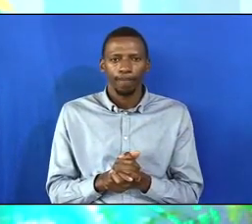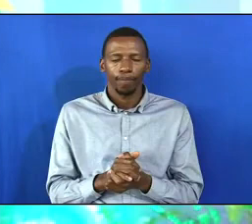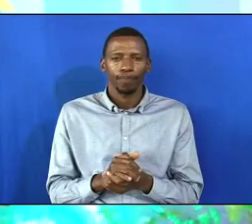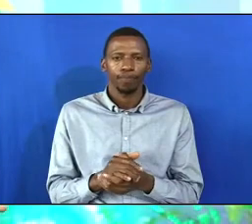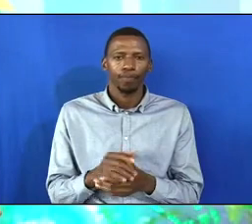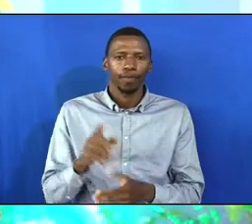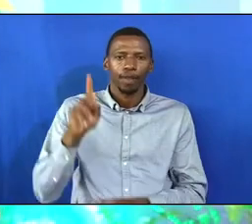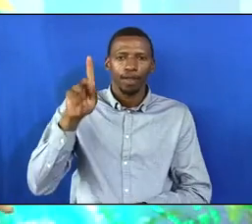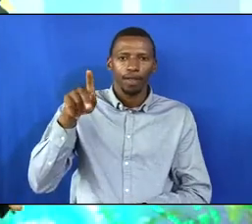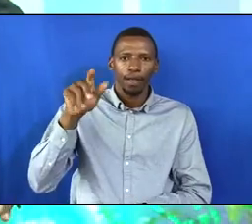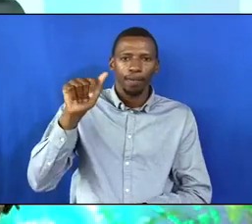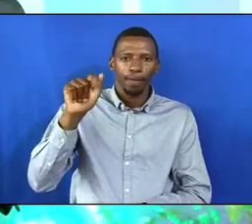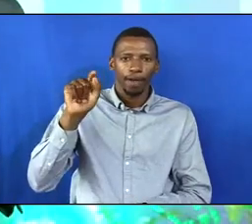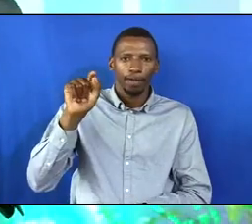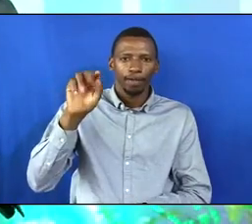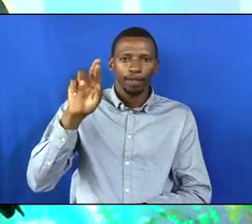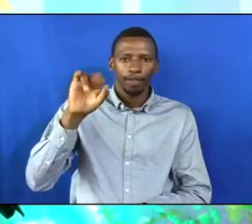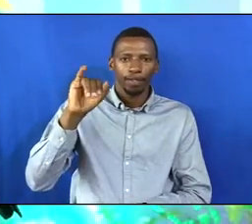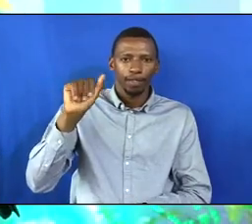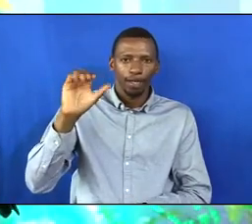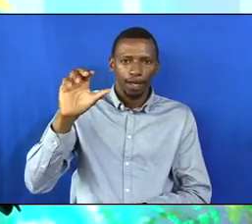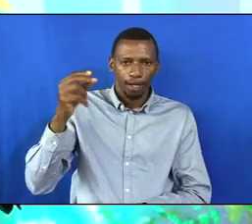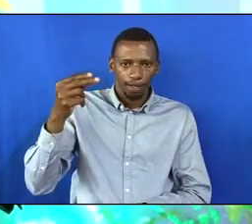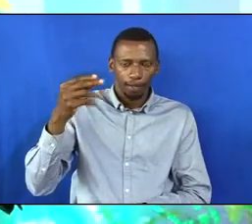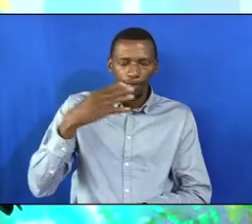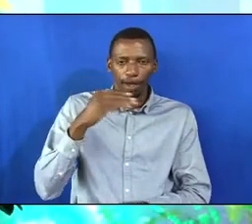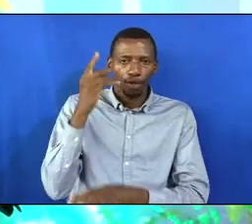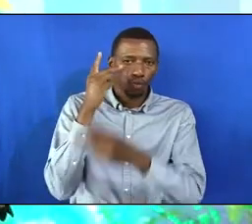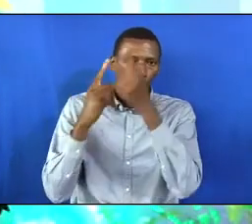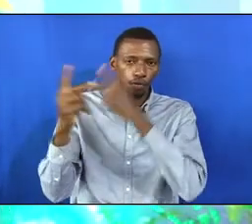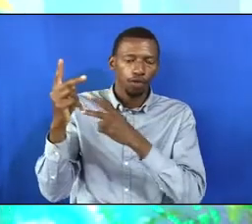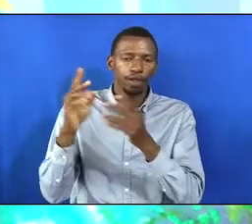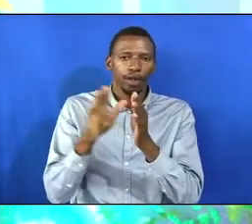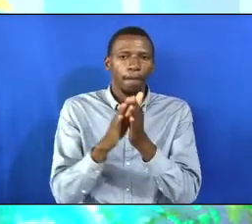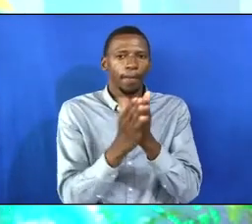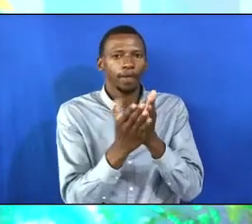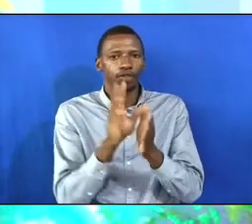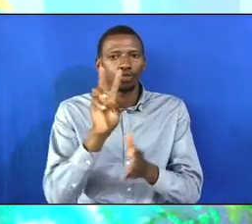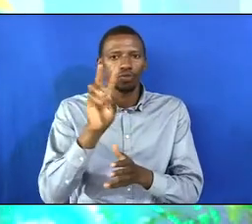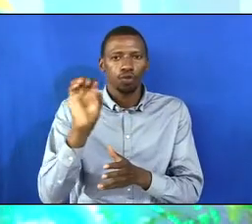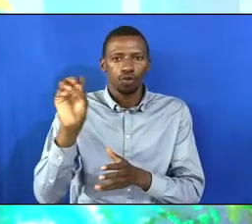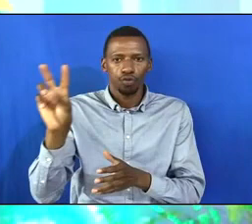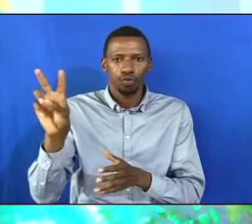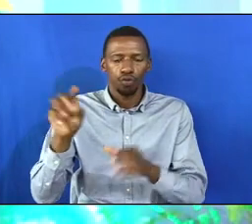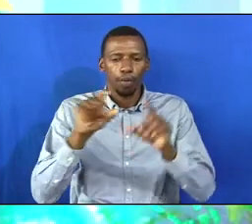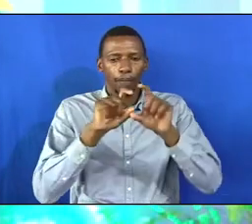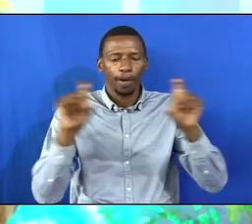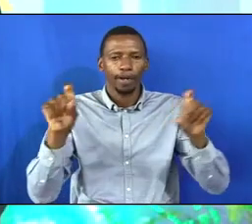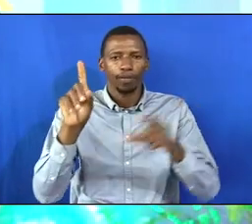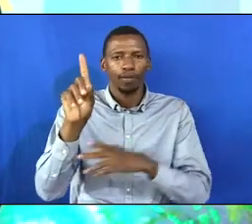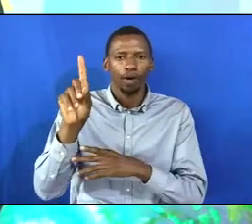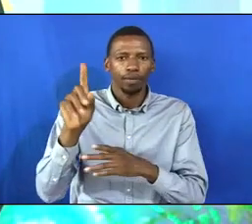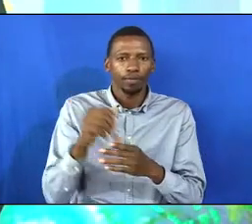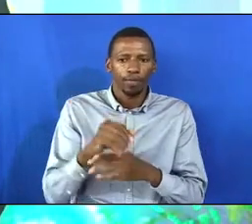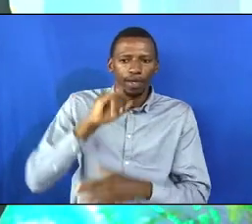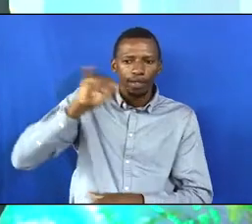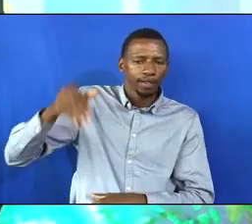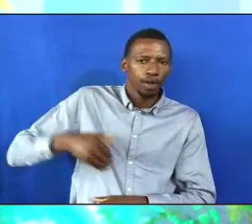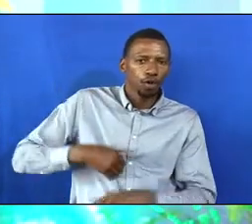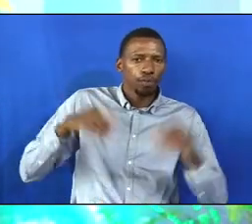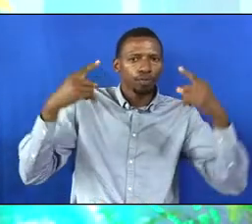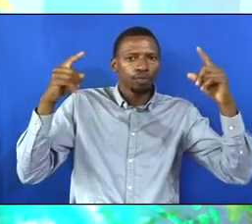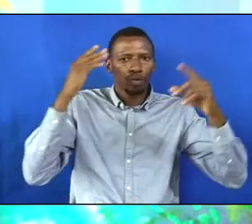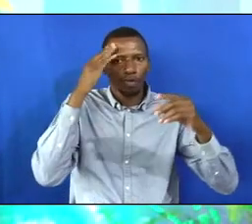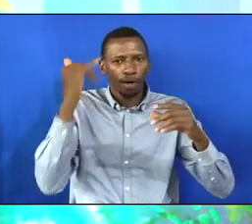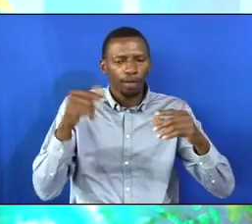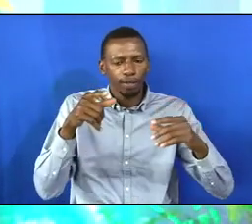Patriarchs and Prophets, page 203, paragraph 1. Jacob prevailed because he was persevering